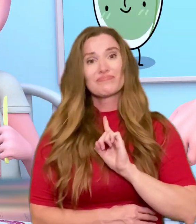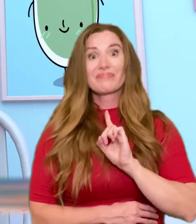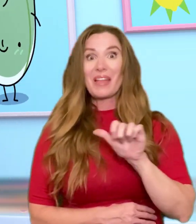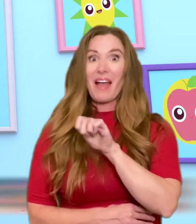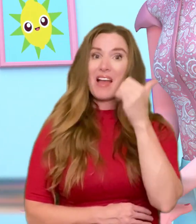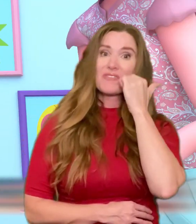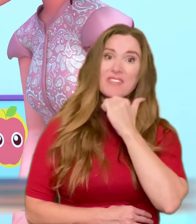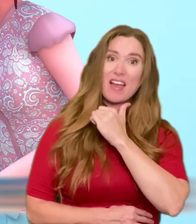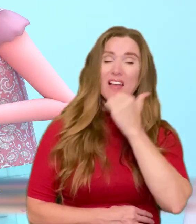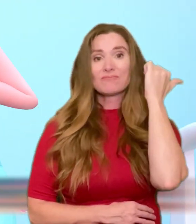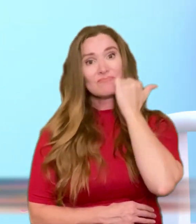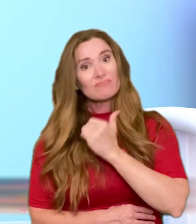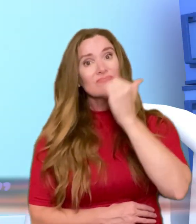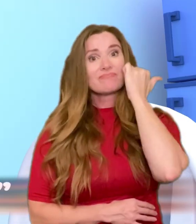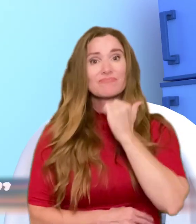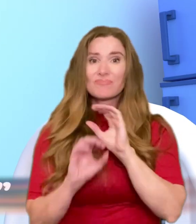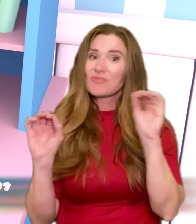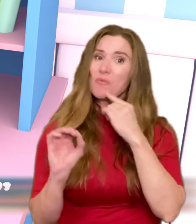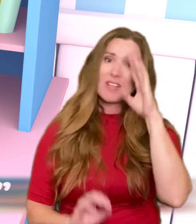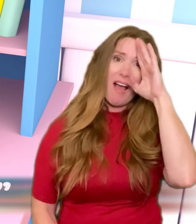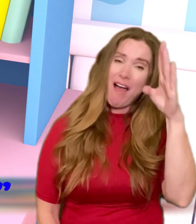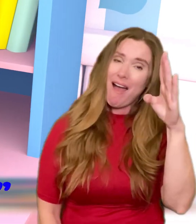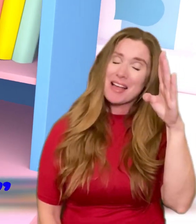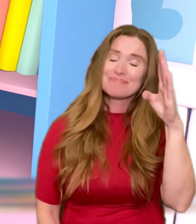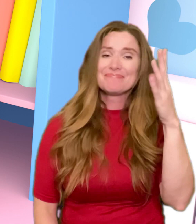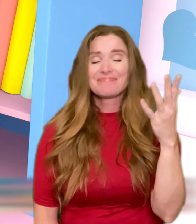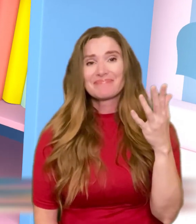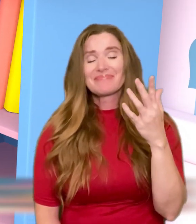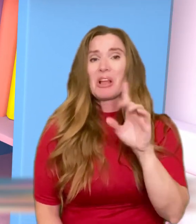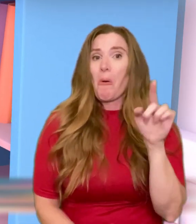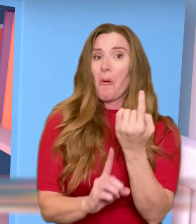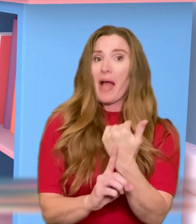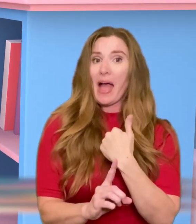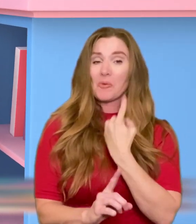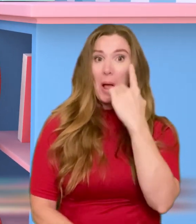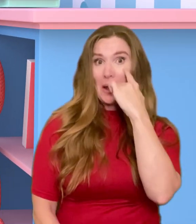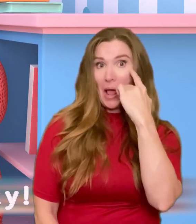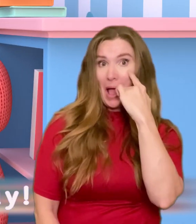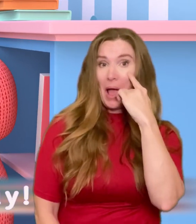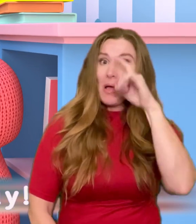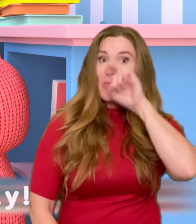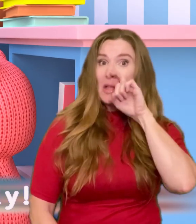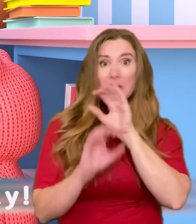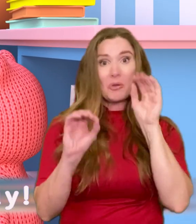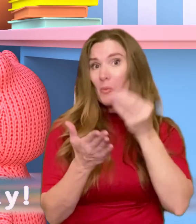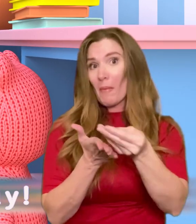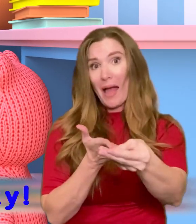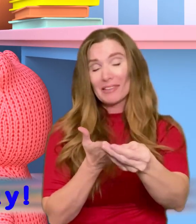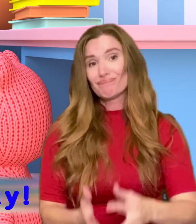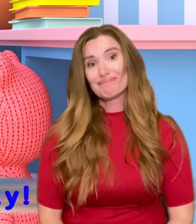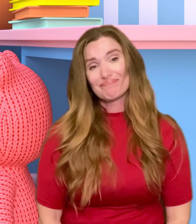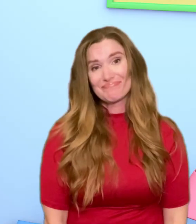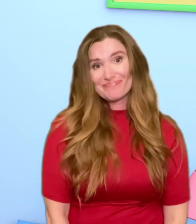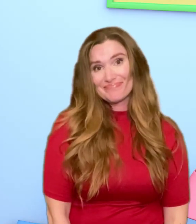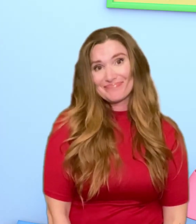herself Another days had passed by No one told her hi She only had one eye, she's the doll no one